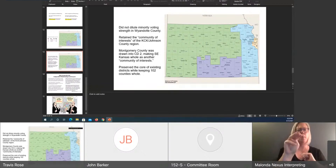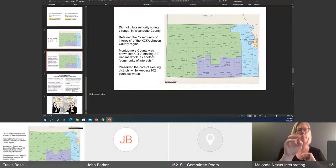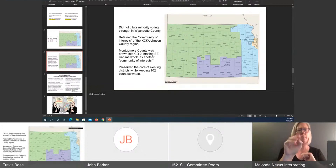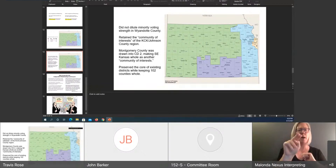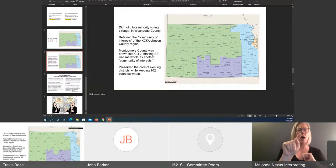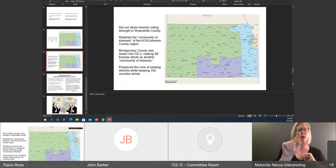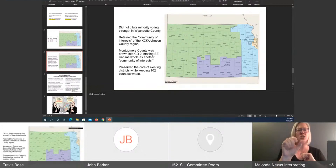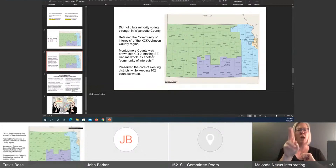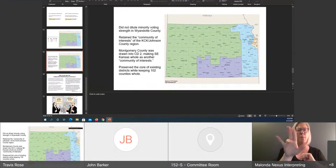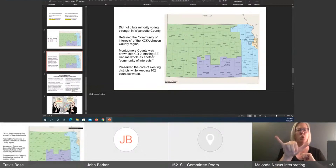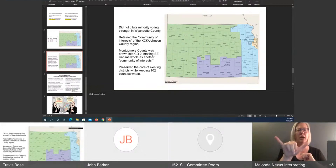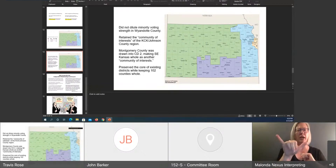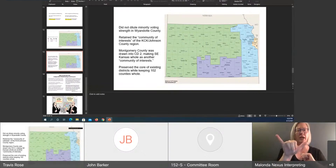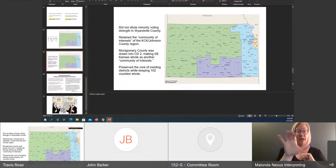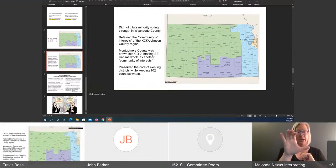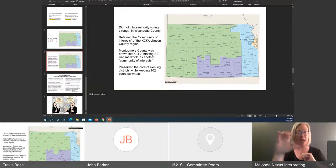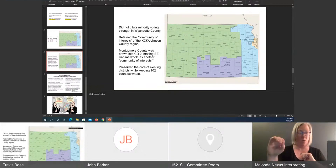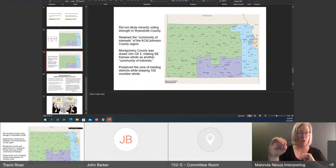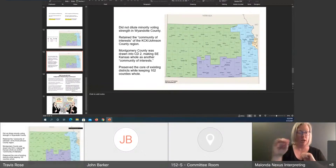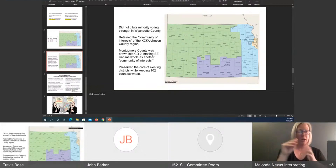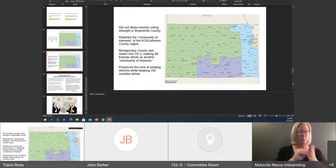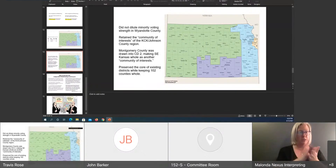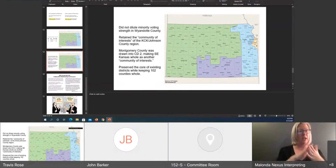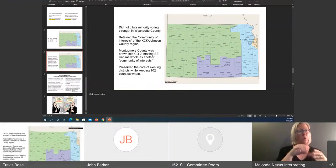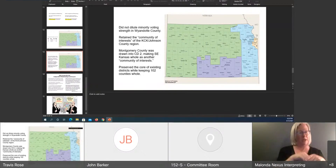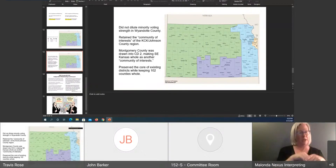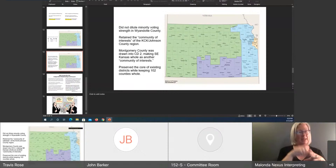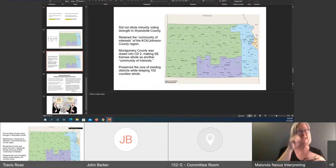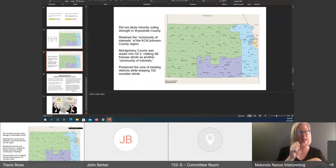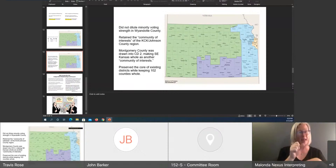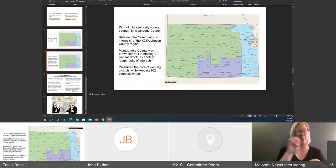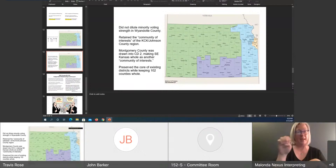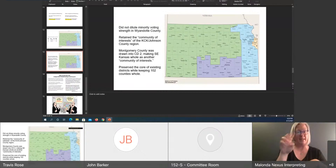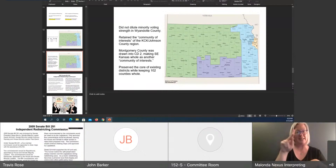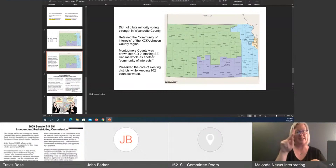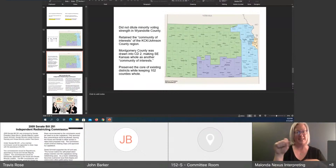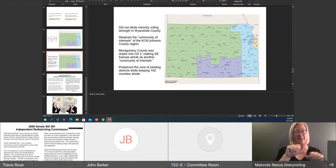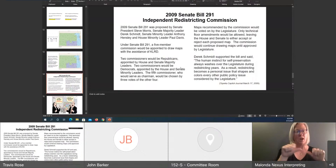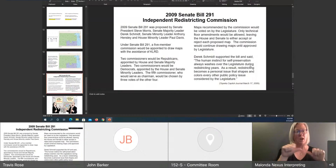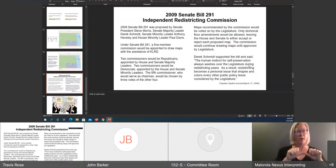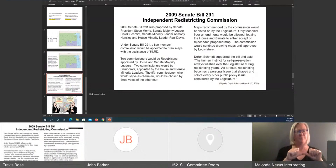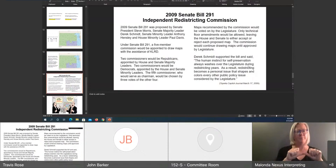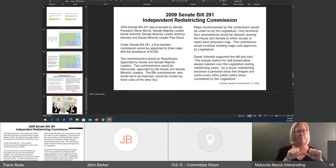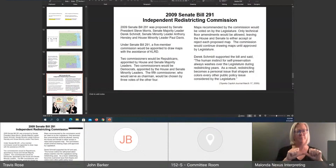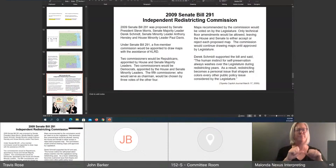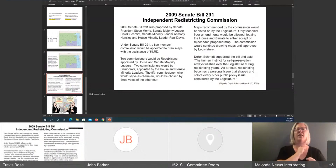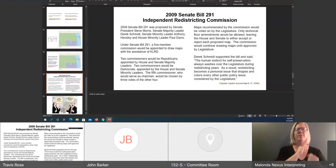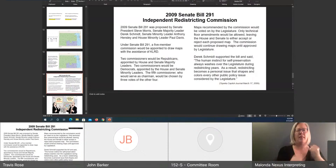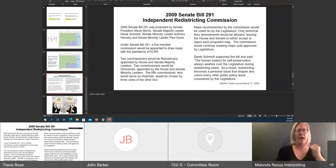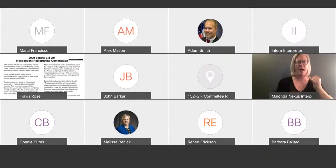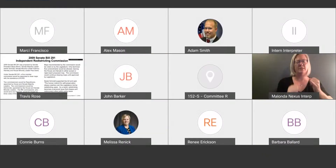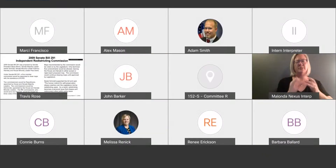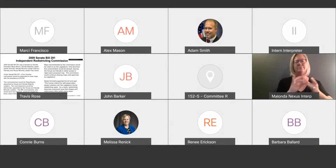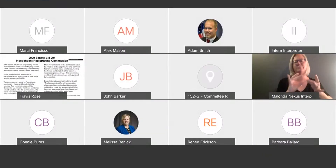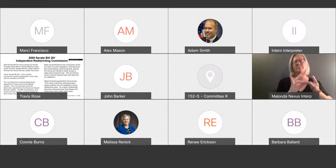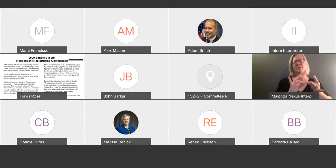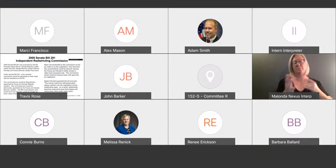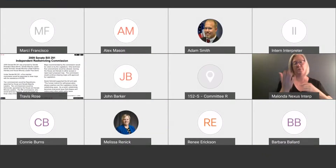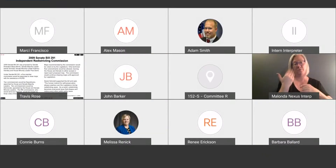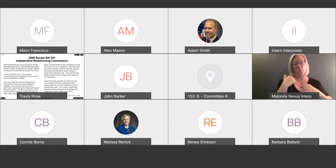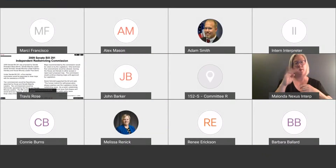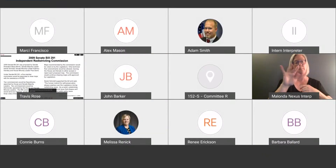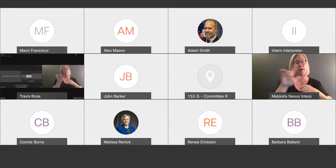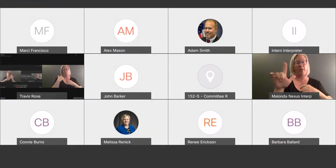County for the first time in the Southeast Kansas area. And the last thing I'll talk about is there was a bill that created